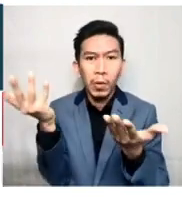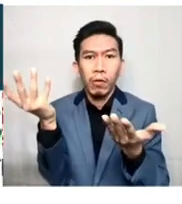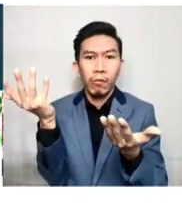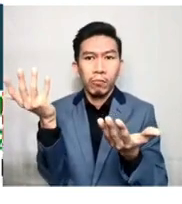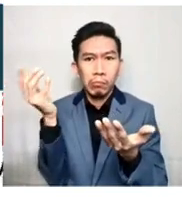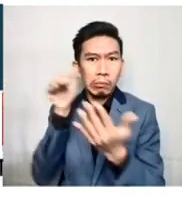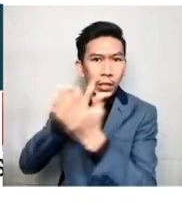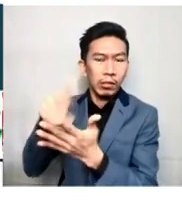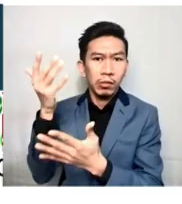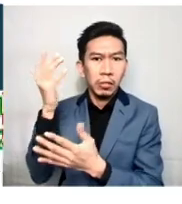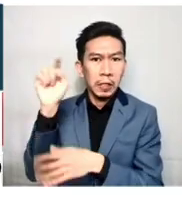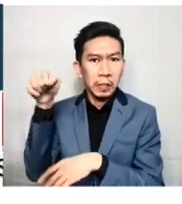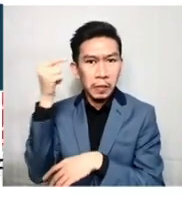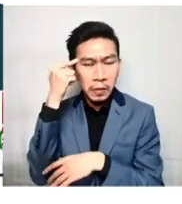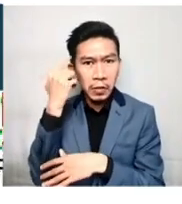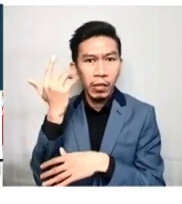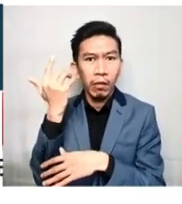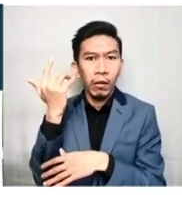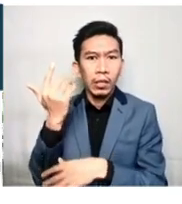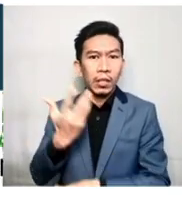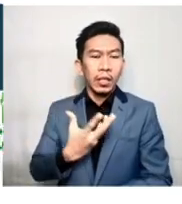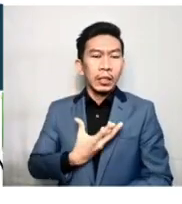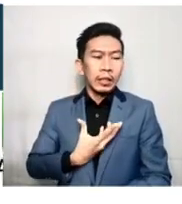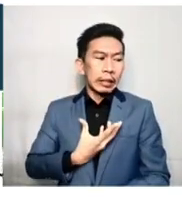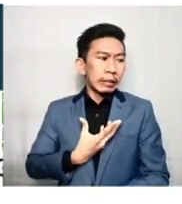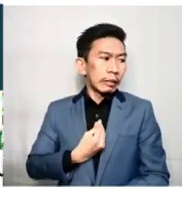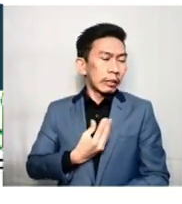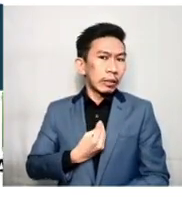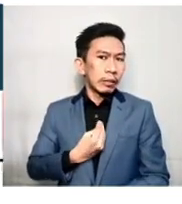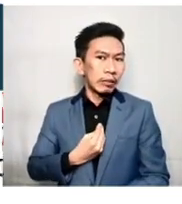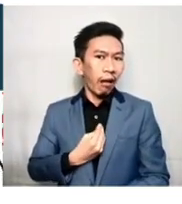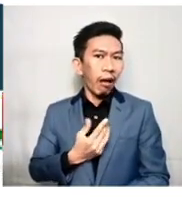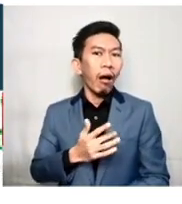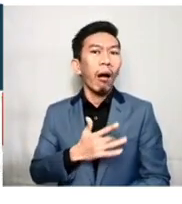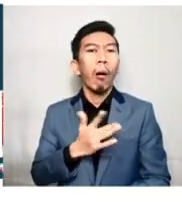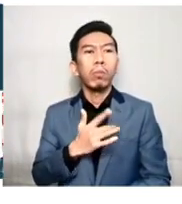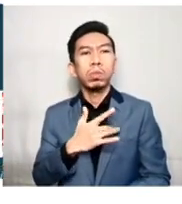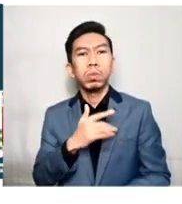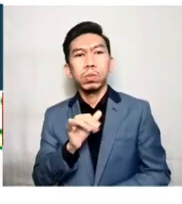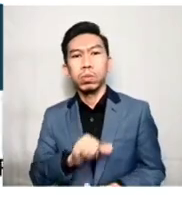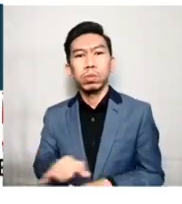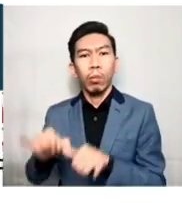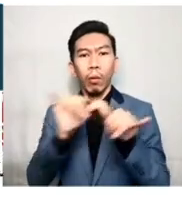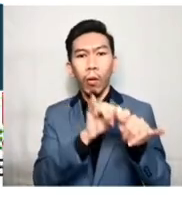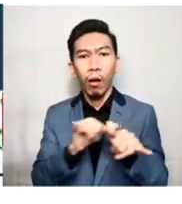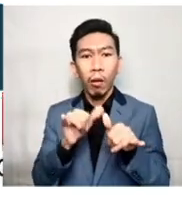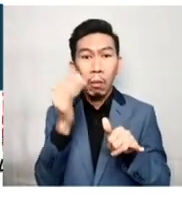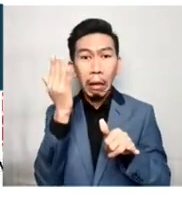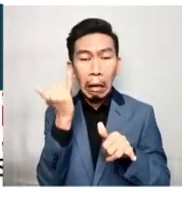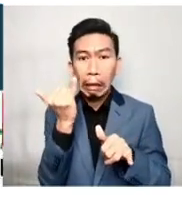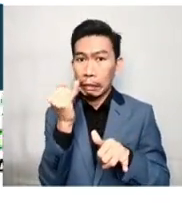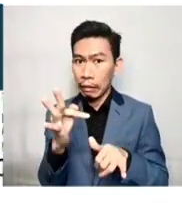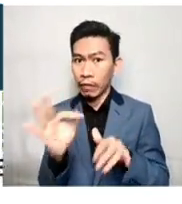you get a sense of fear because you see that people who are speaking out are